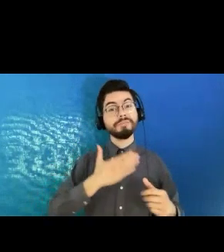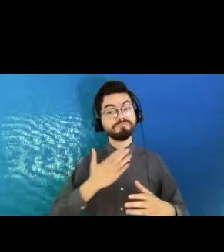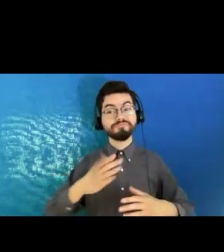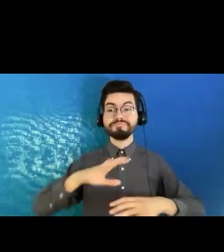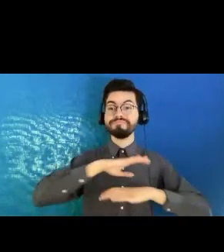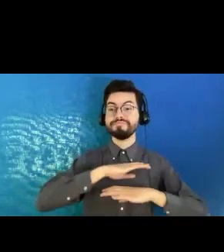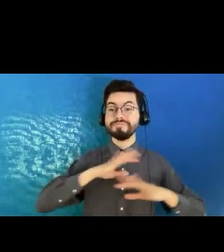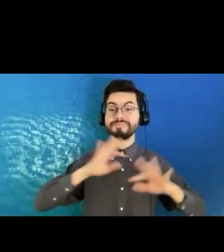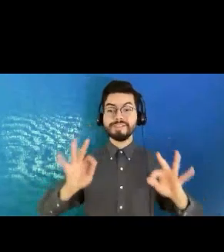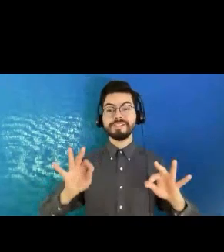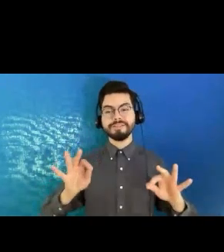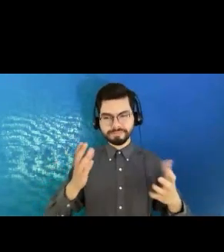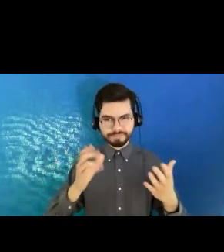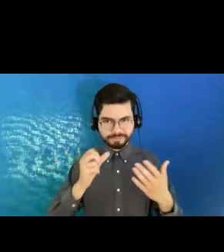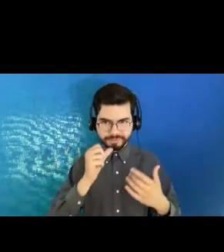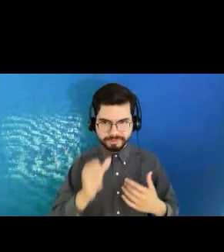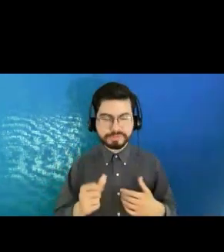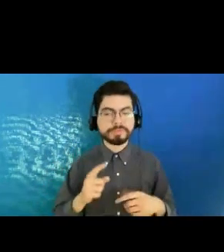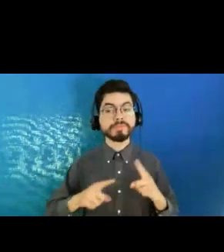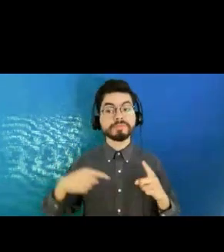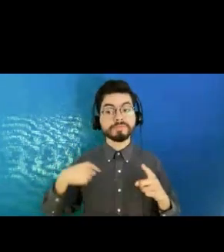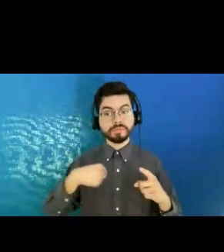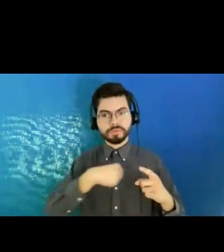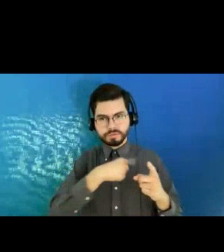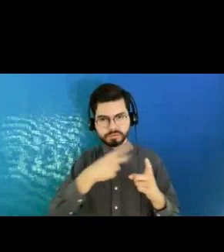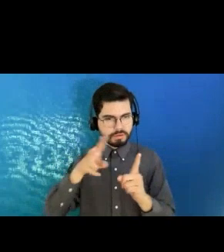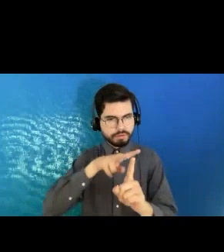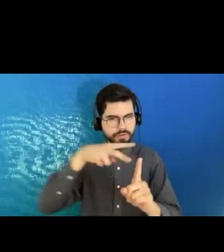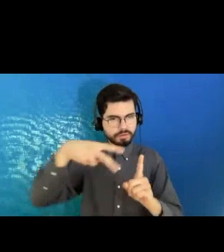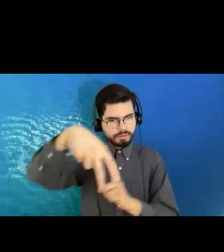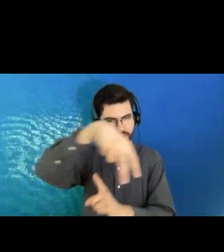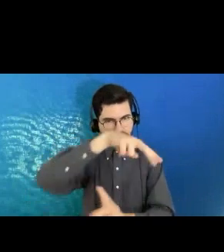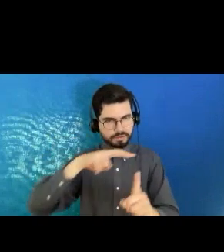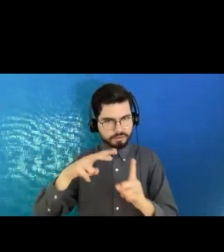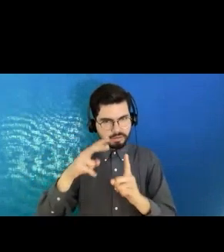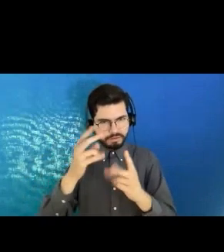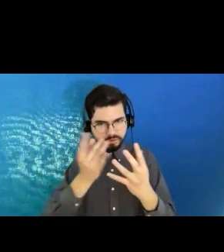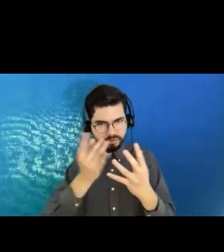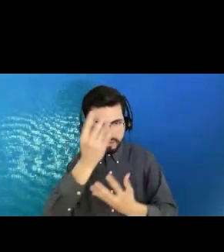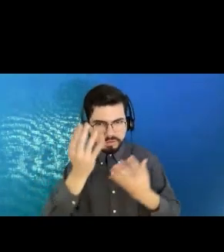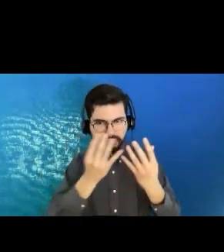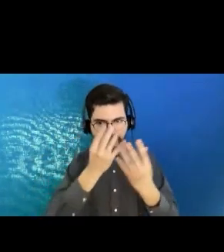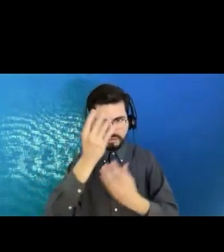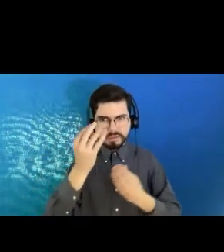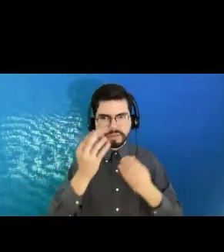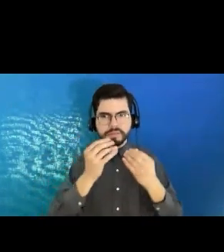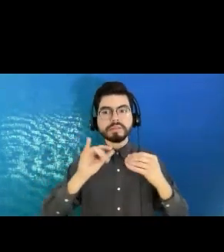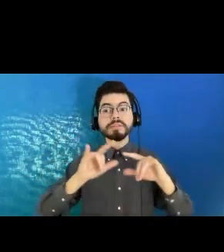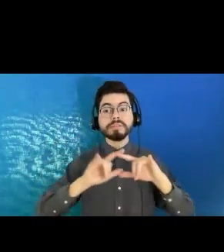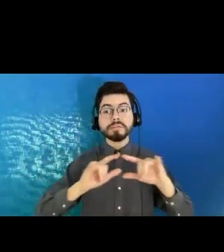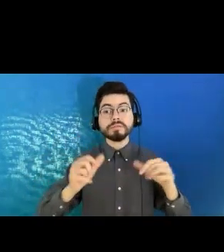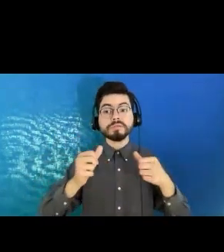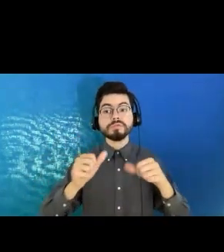different constituencies and stakeholders and perspectives, while also trying to manage a very reproductively